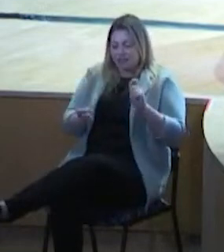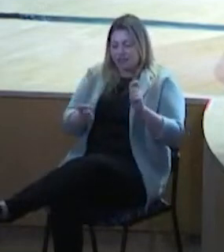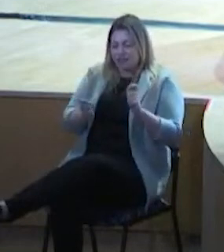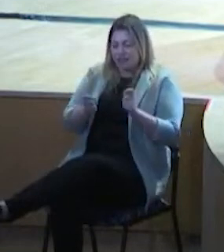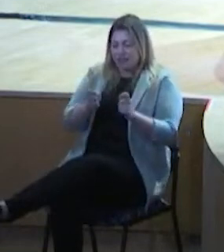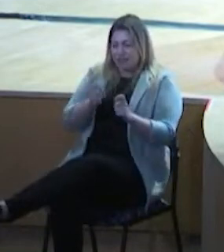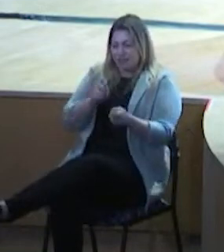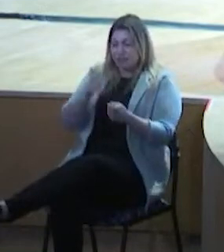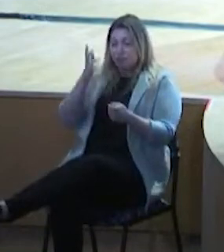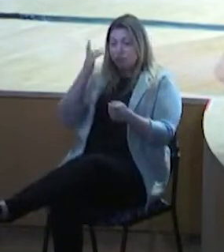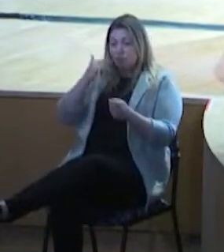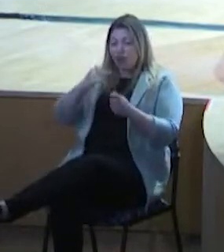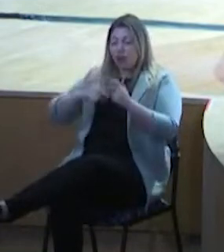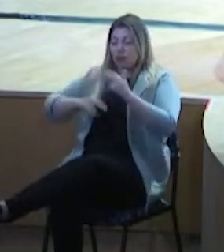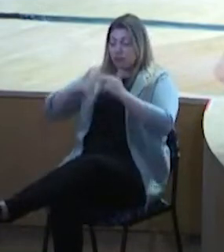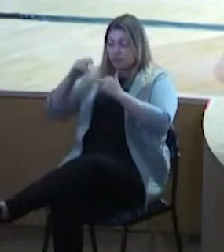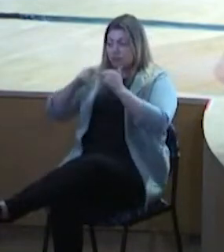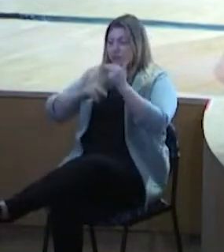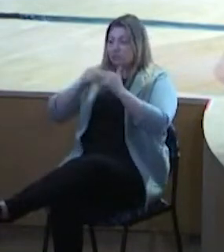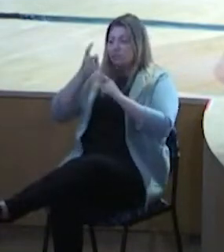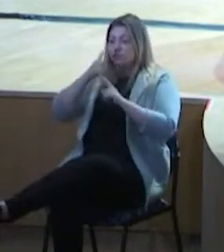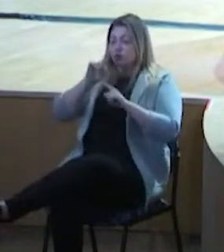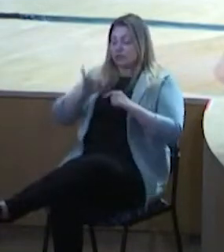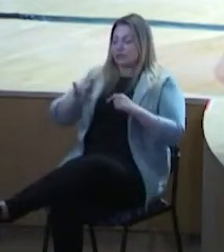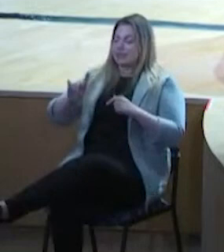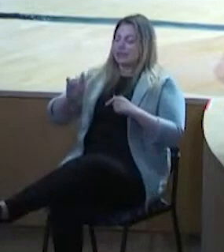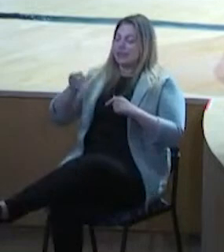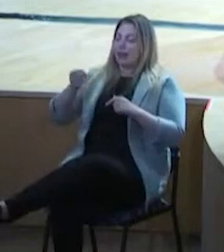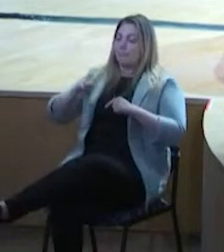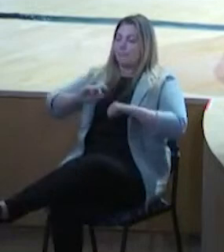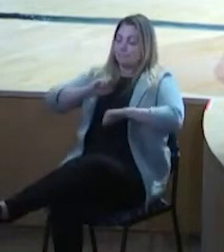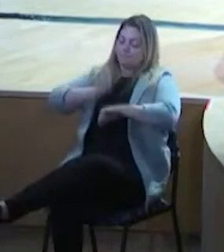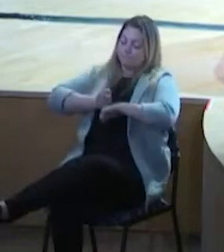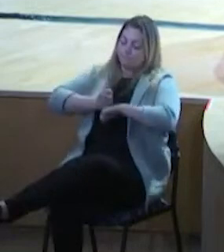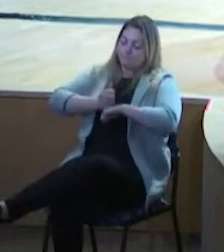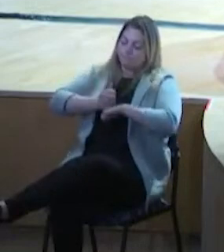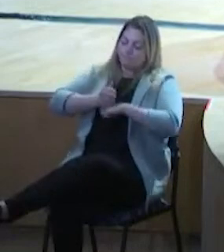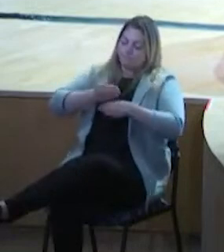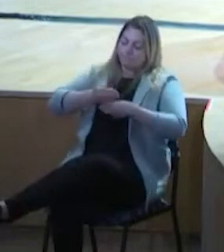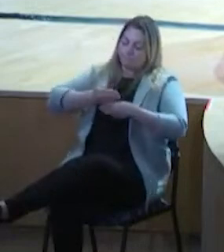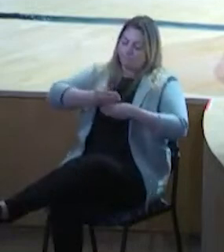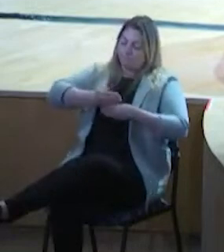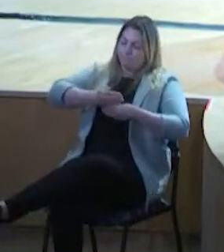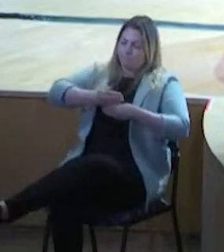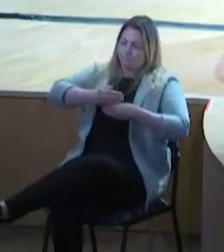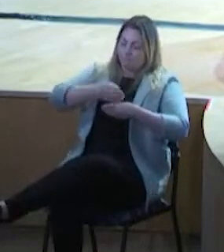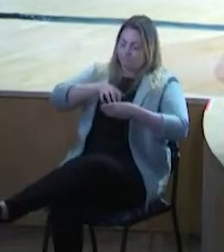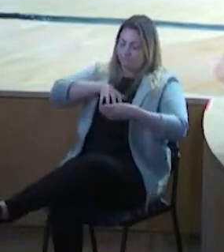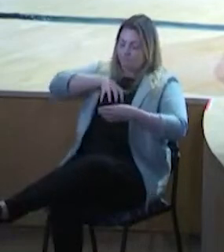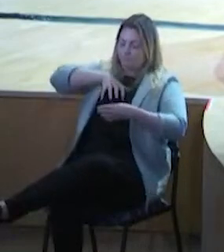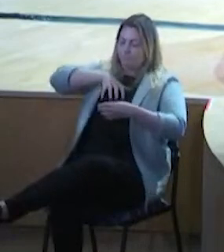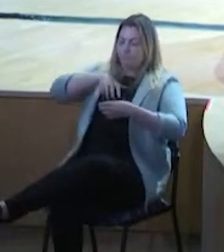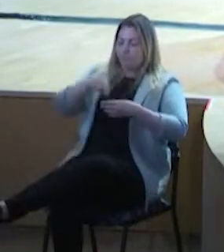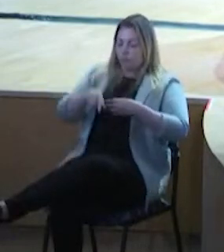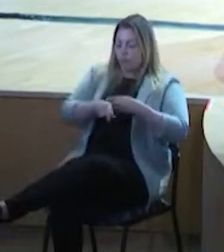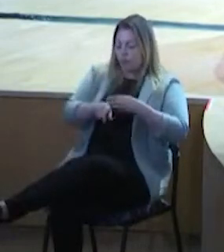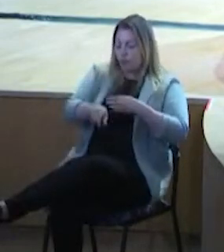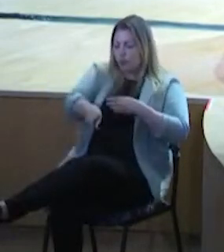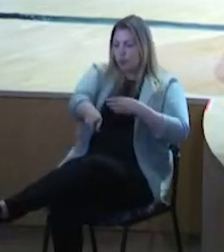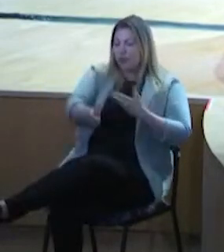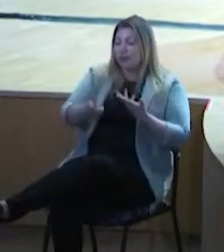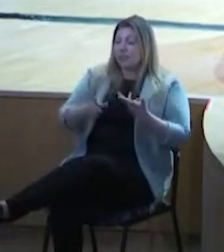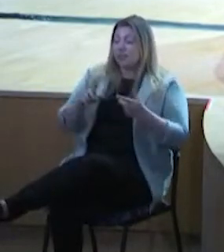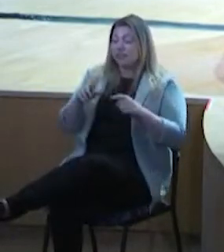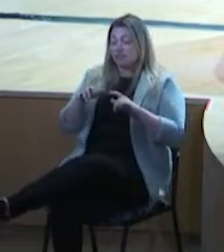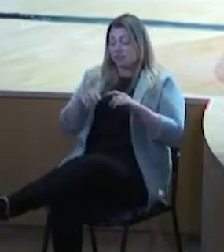like infrastructure of the dams that have been placed along it, and also more use of the